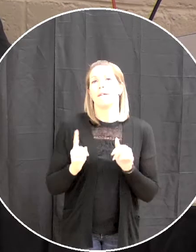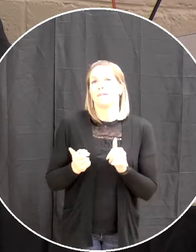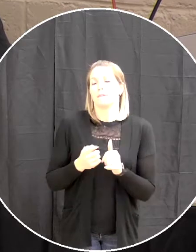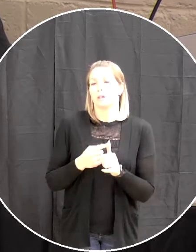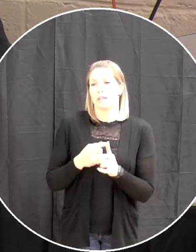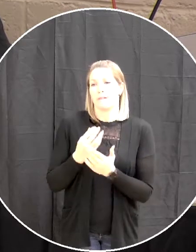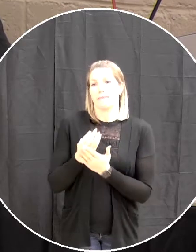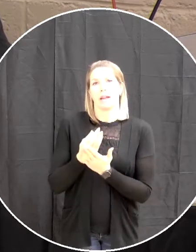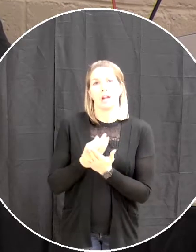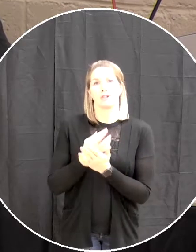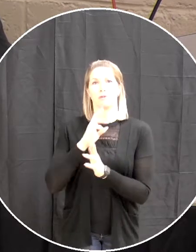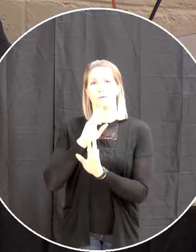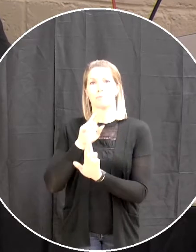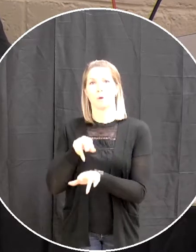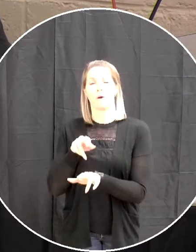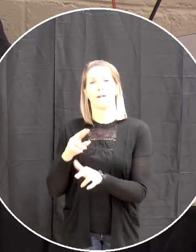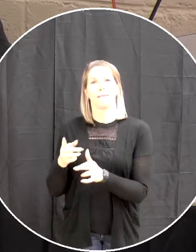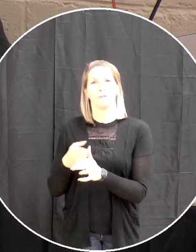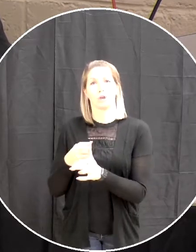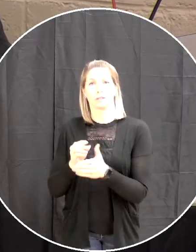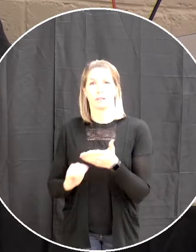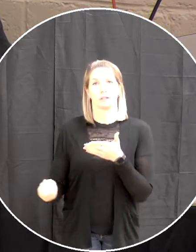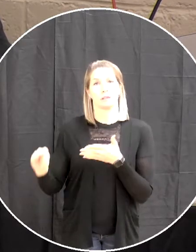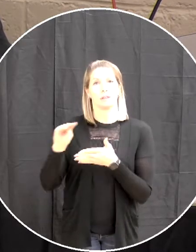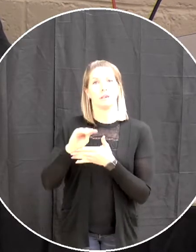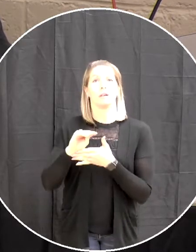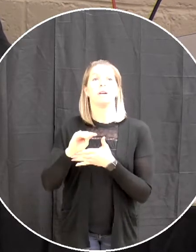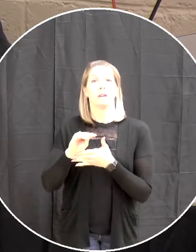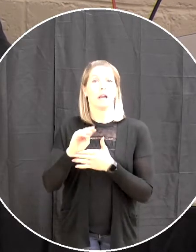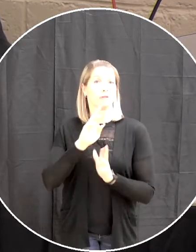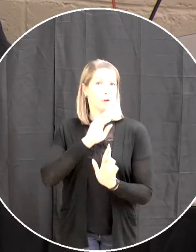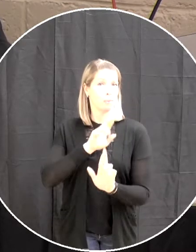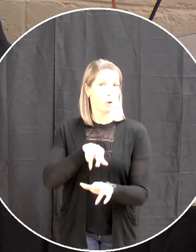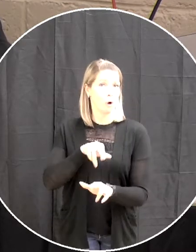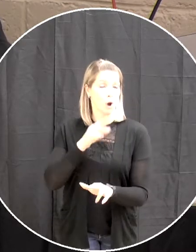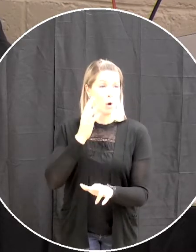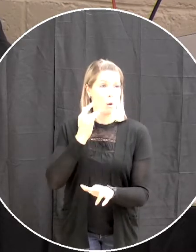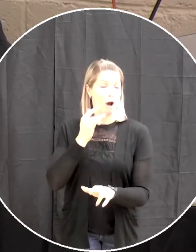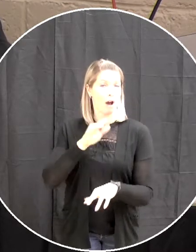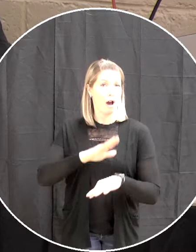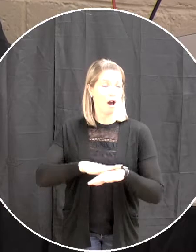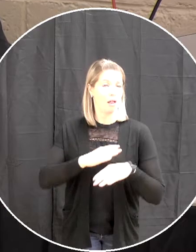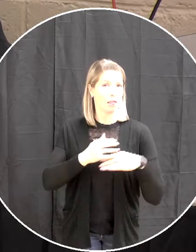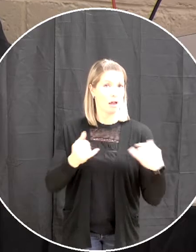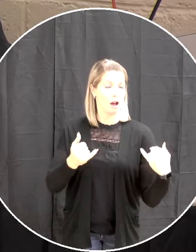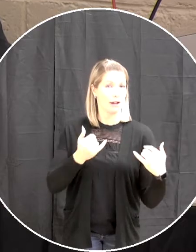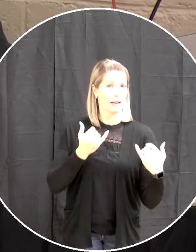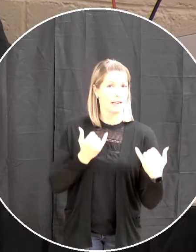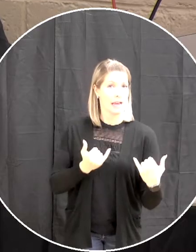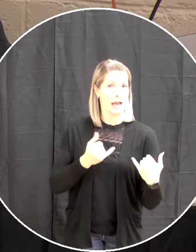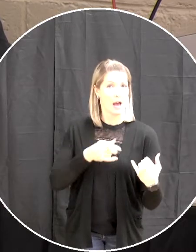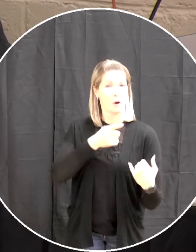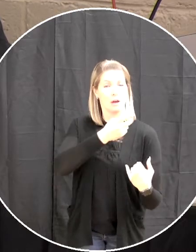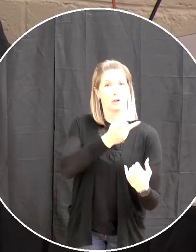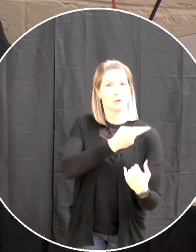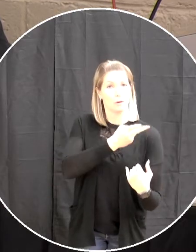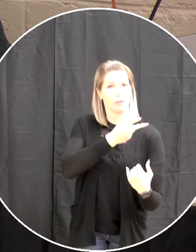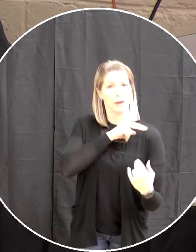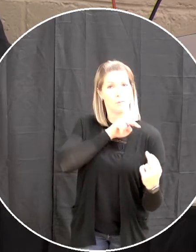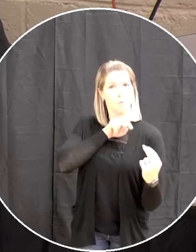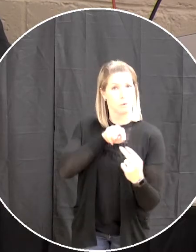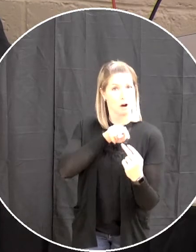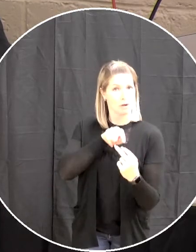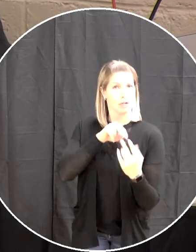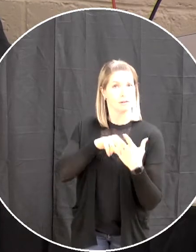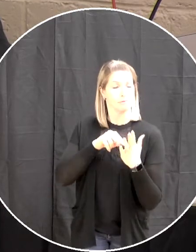front so that we can have our auditors online and answer any questions and give our summary of our position. And then